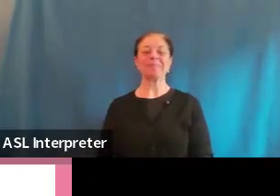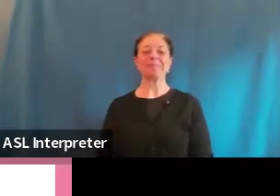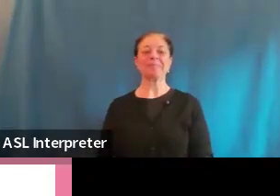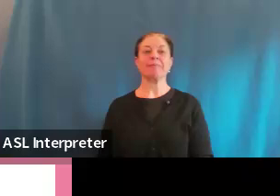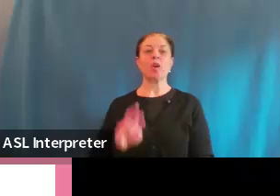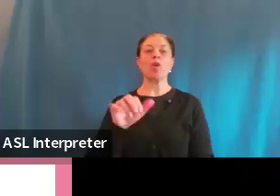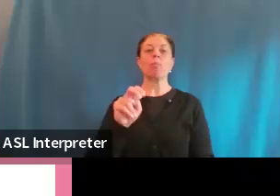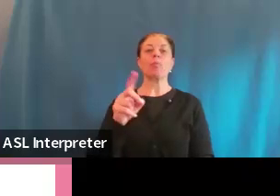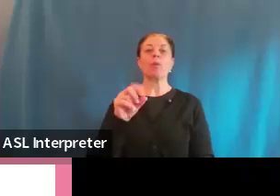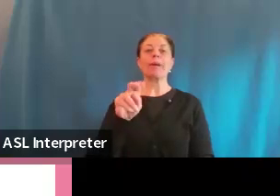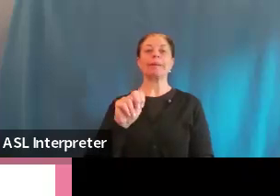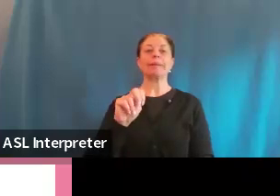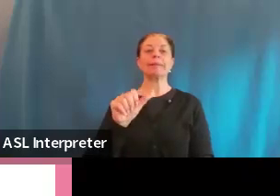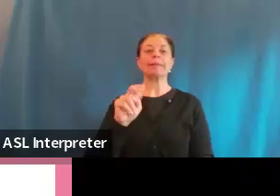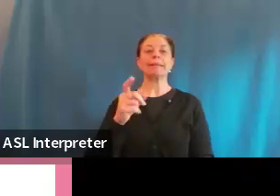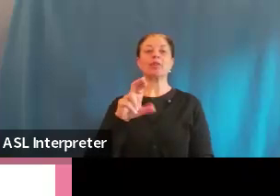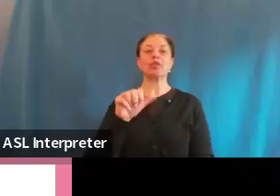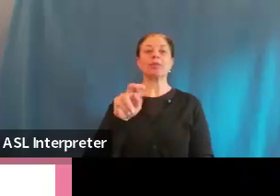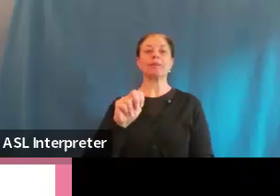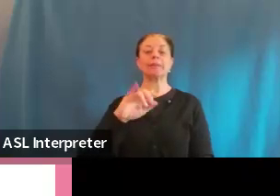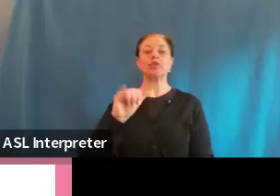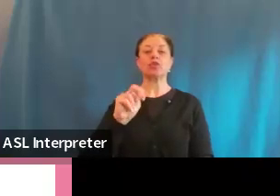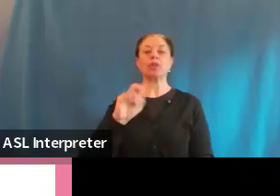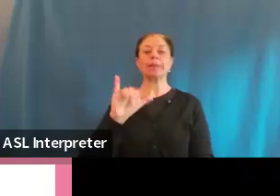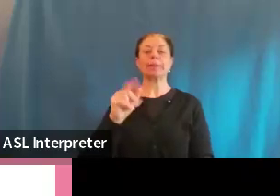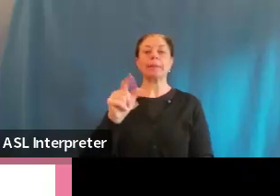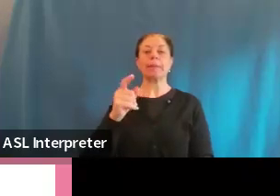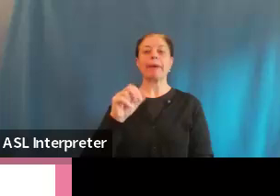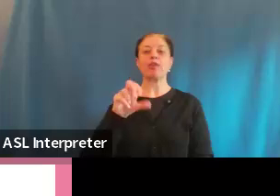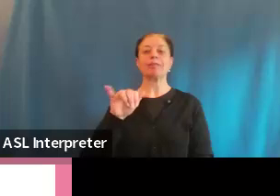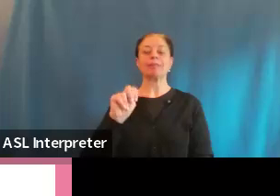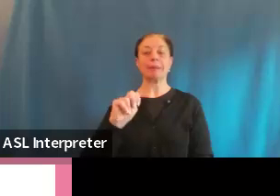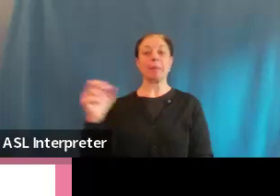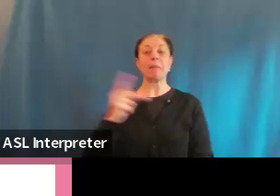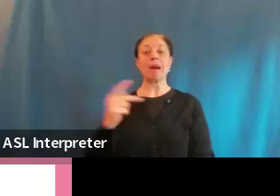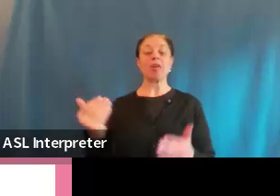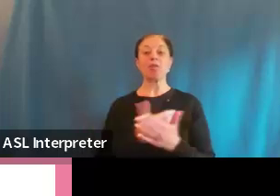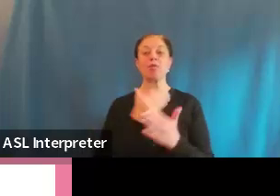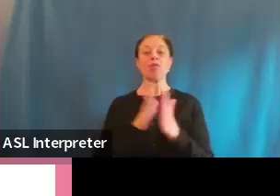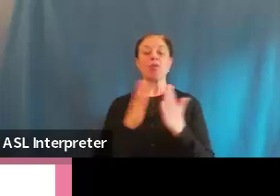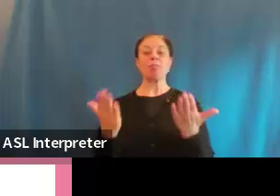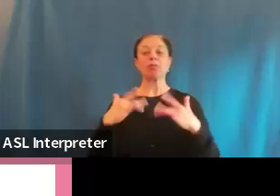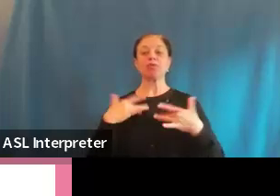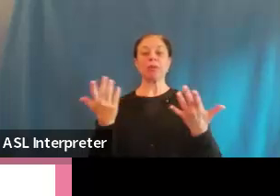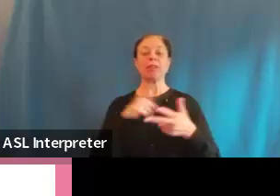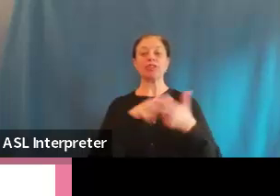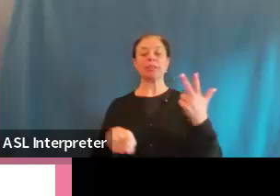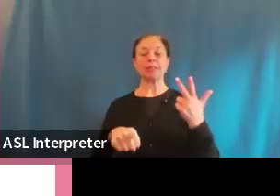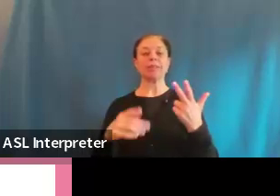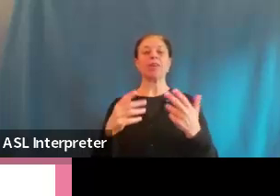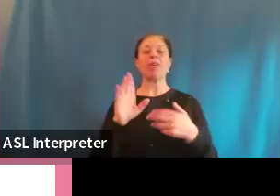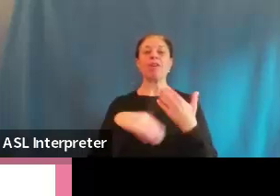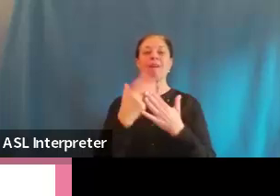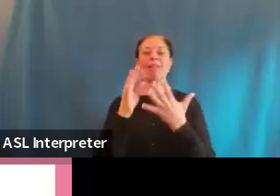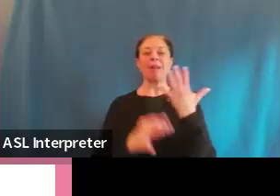Brandon Sanderson and Jane C. Patterson are back with this first book in a new high-flying trilogy featuring all the elements